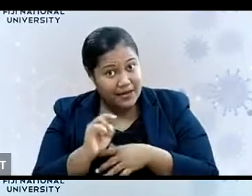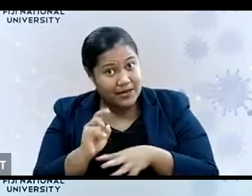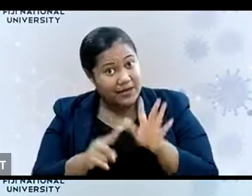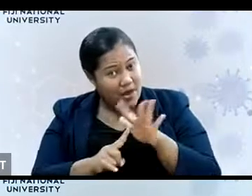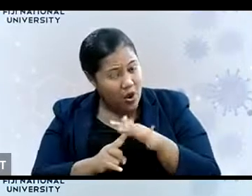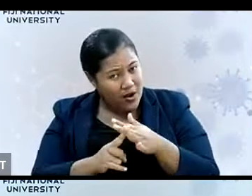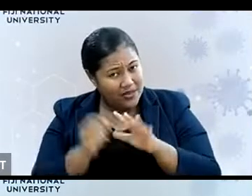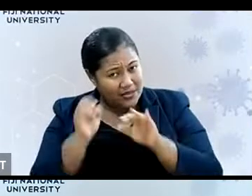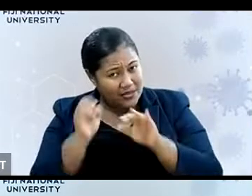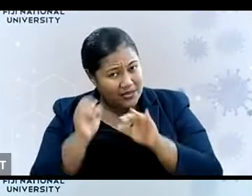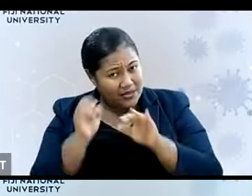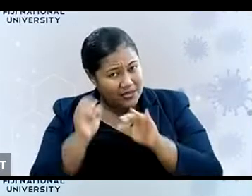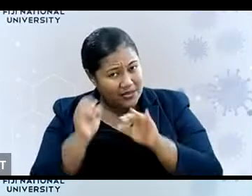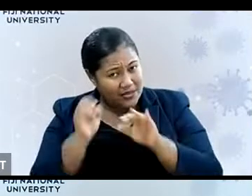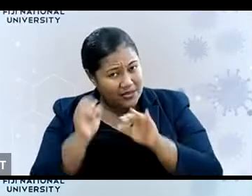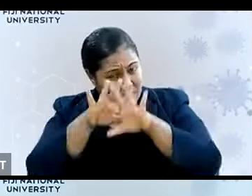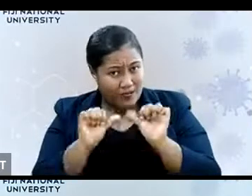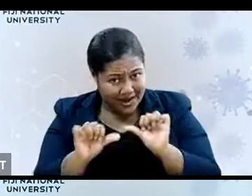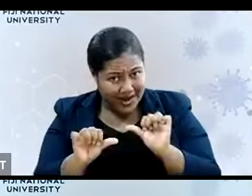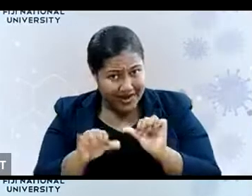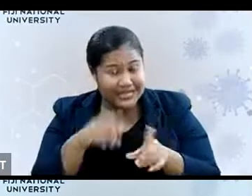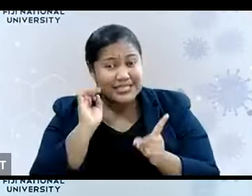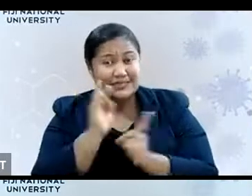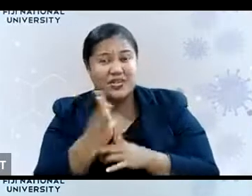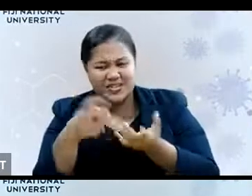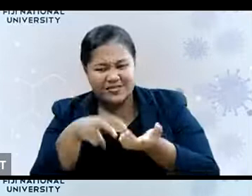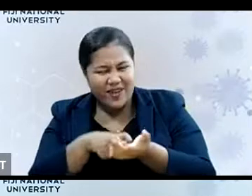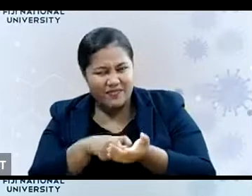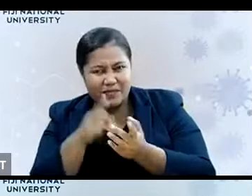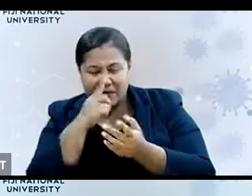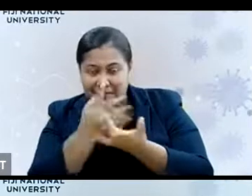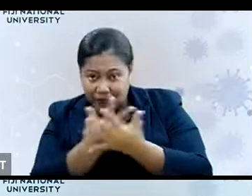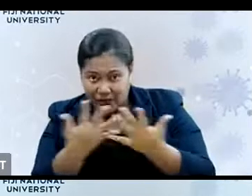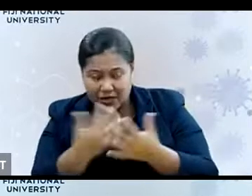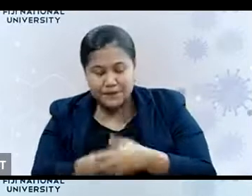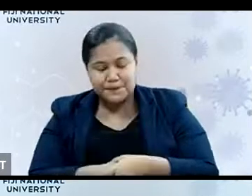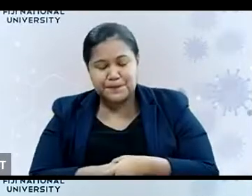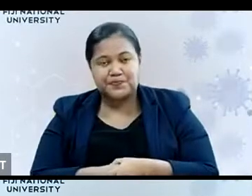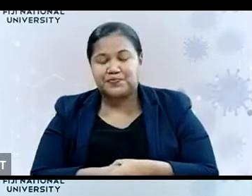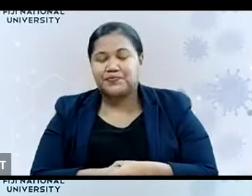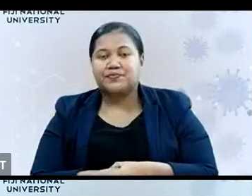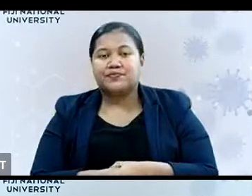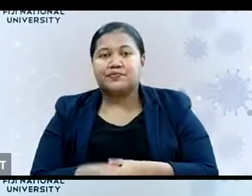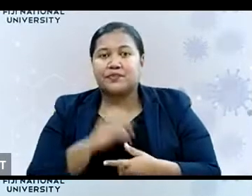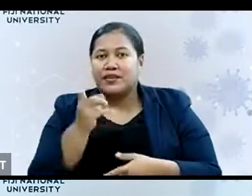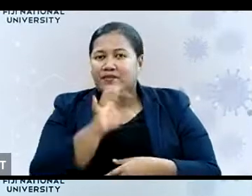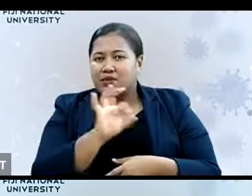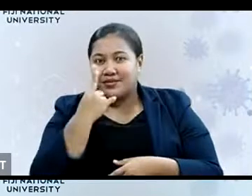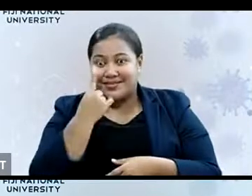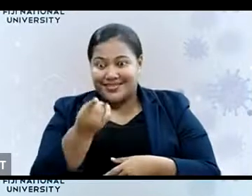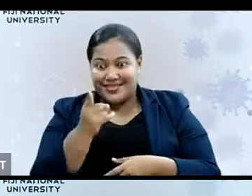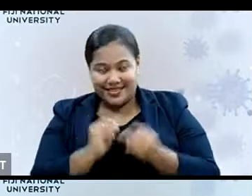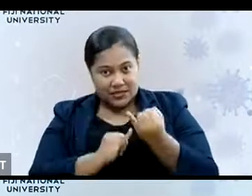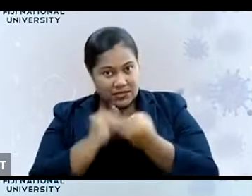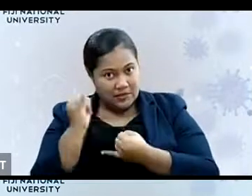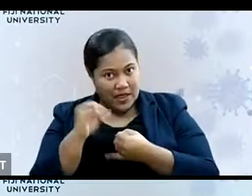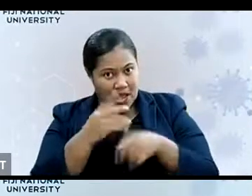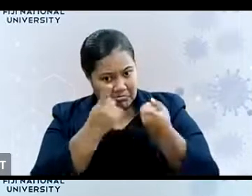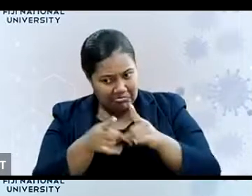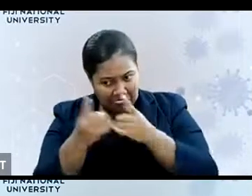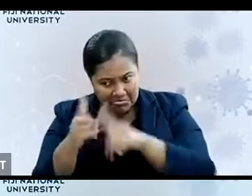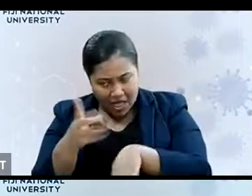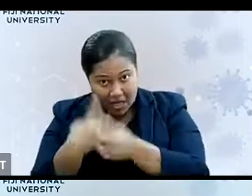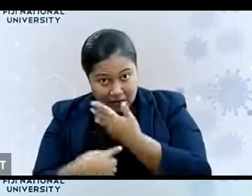well-protected, particularly vulnerable population, so that we're not seeing those high rates of severe illness and death,